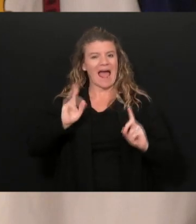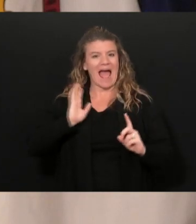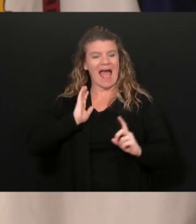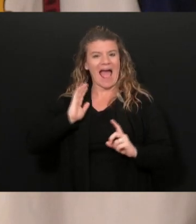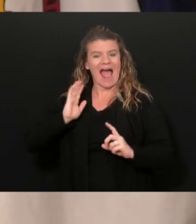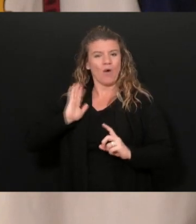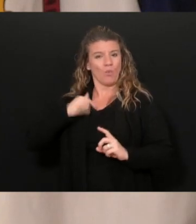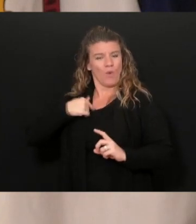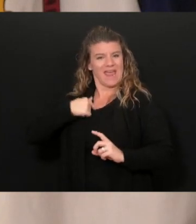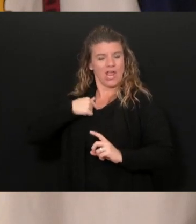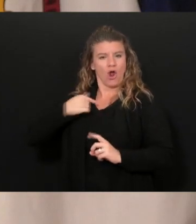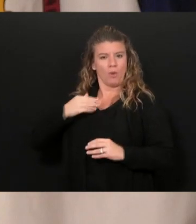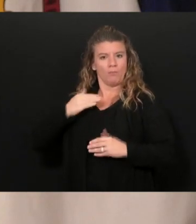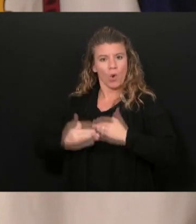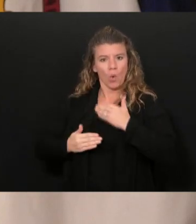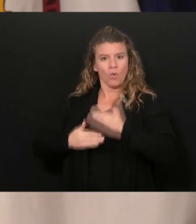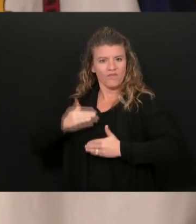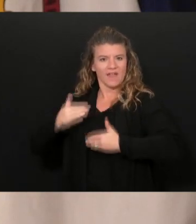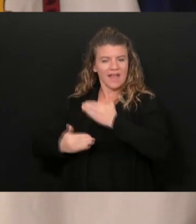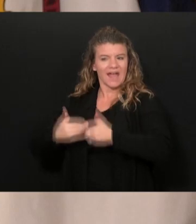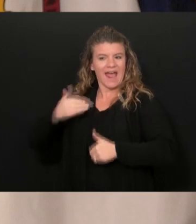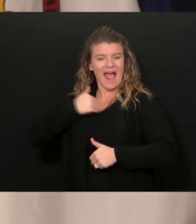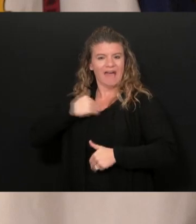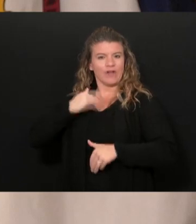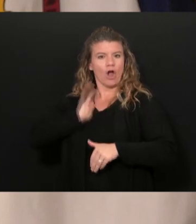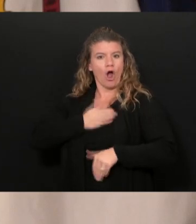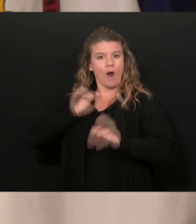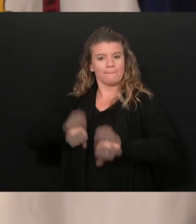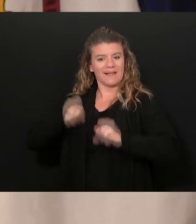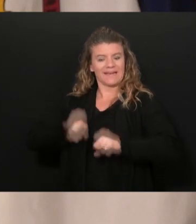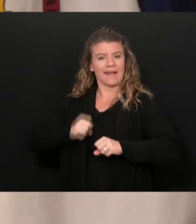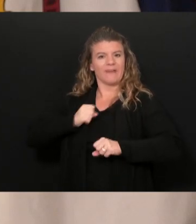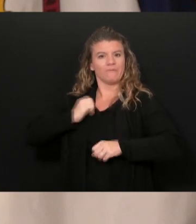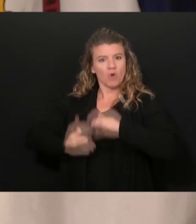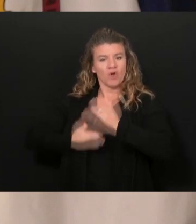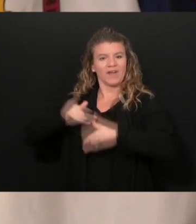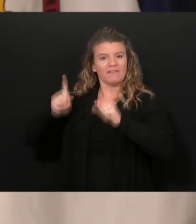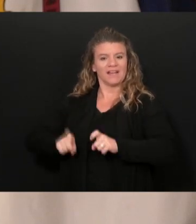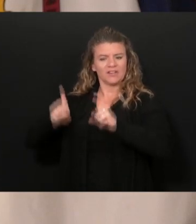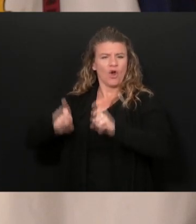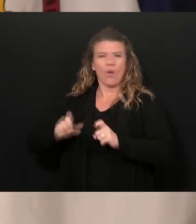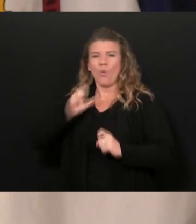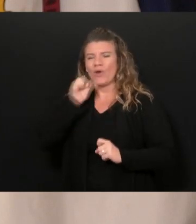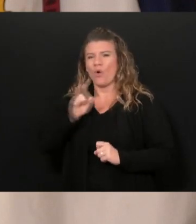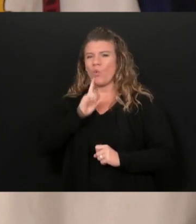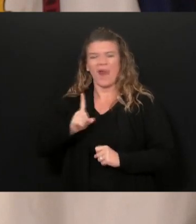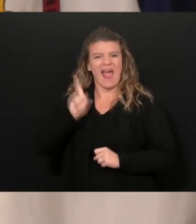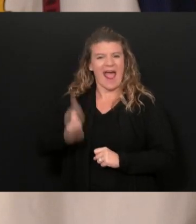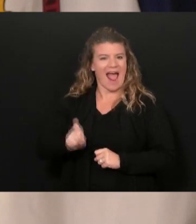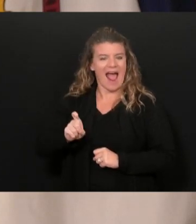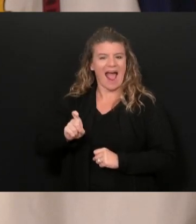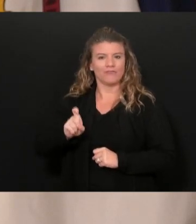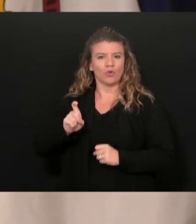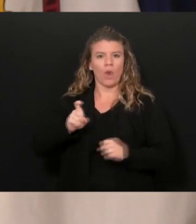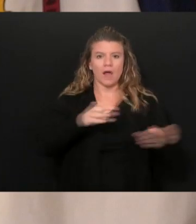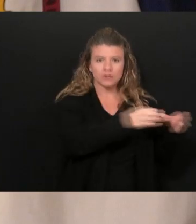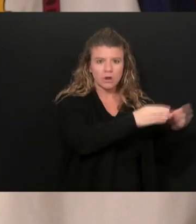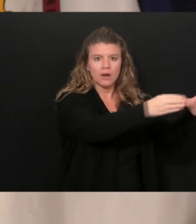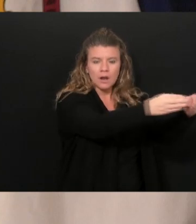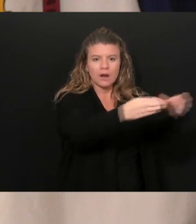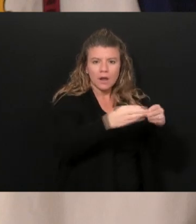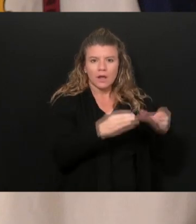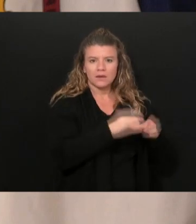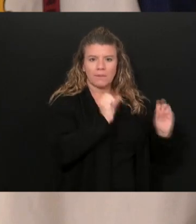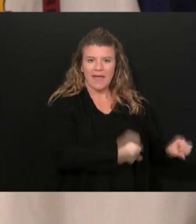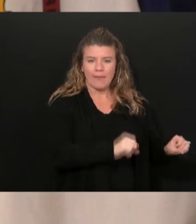moving, you know, and having the ability to move forward with testing to where we really don't have to basically cluster in order to be able